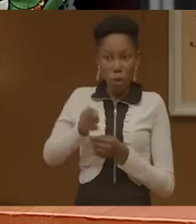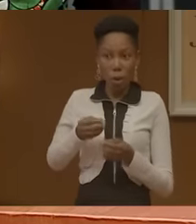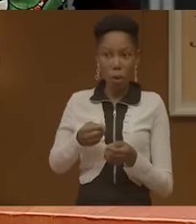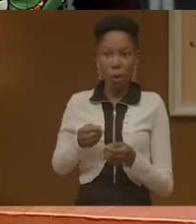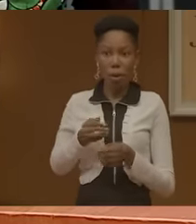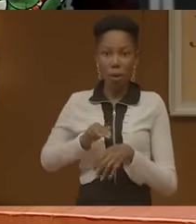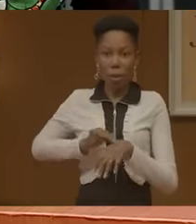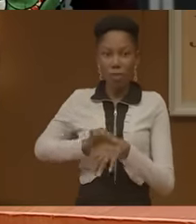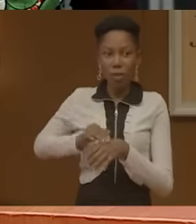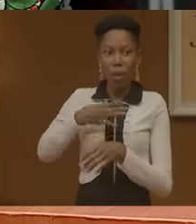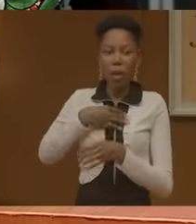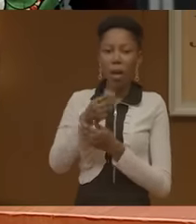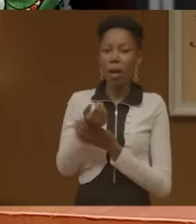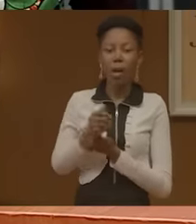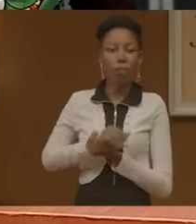Ori.